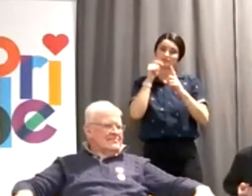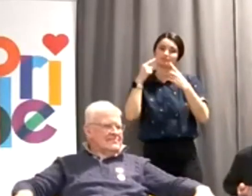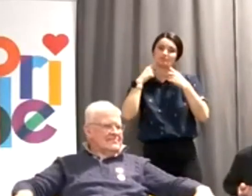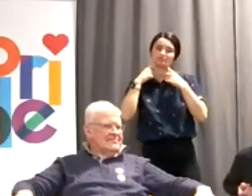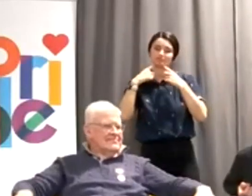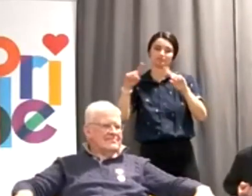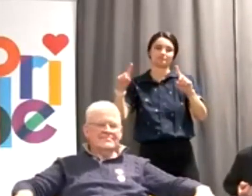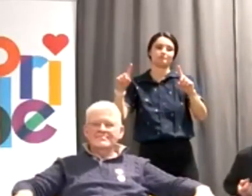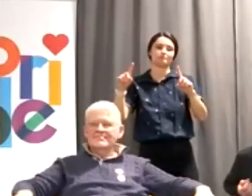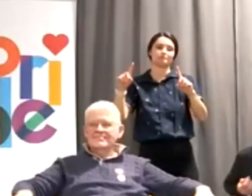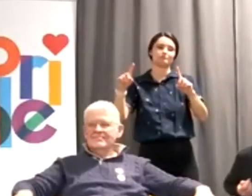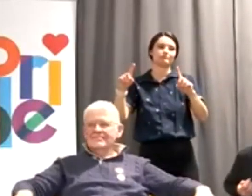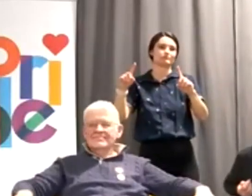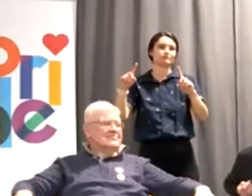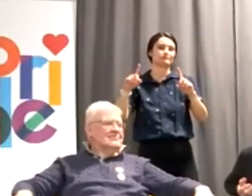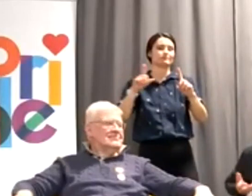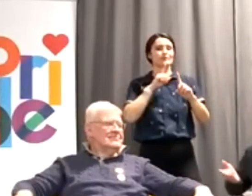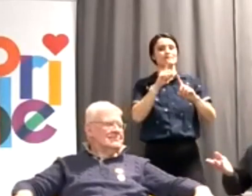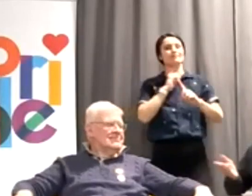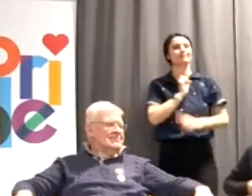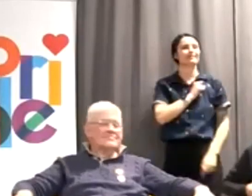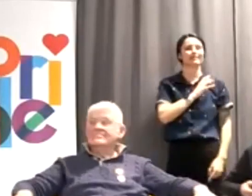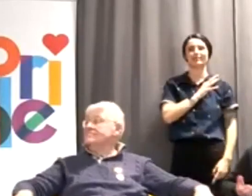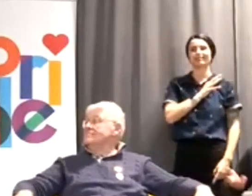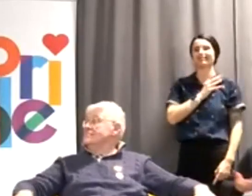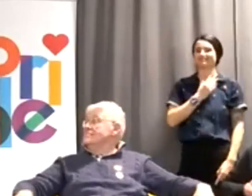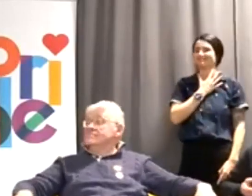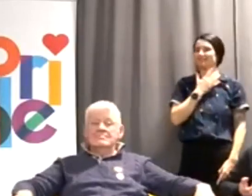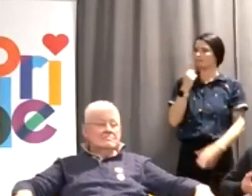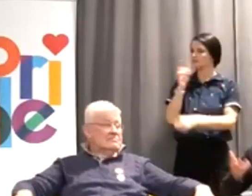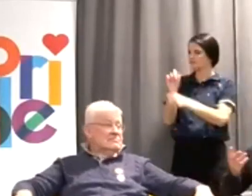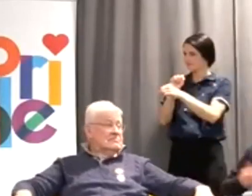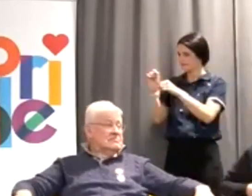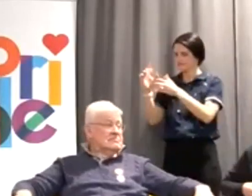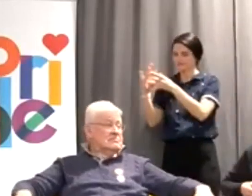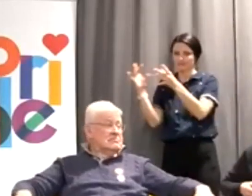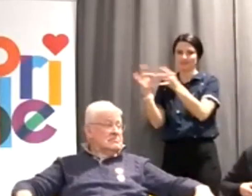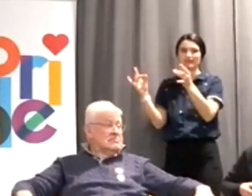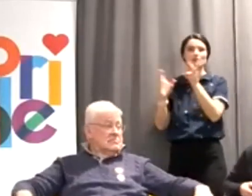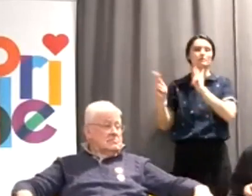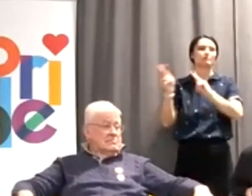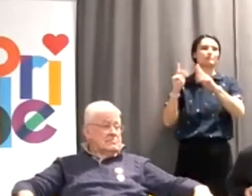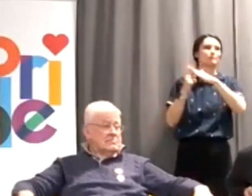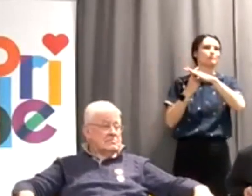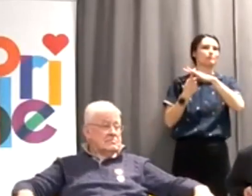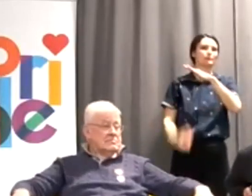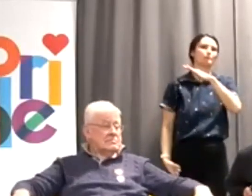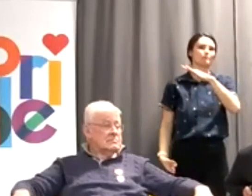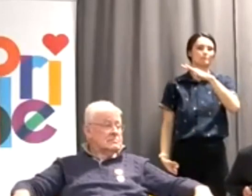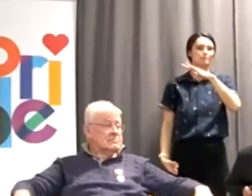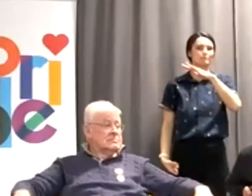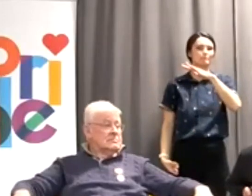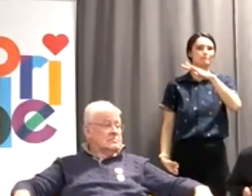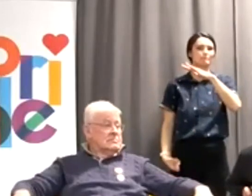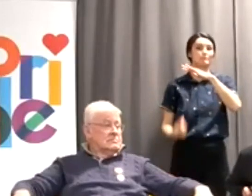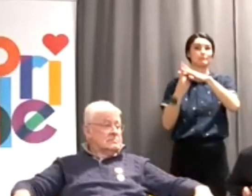And it's really, really refreshing. It's true what you were saying, people just disappear and